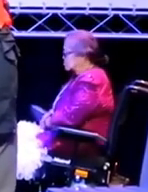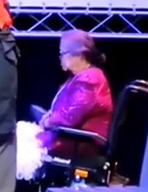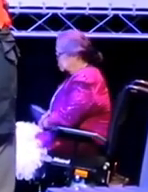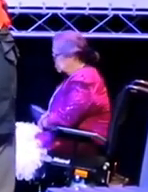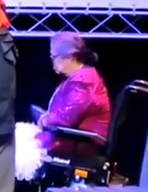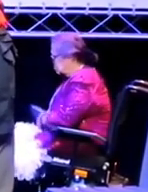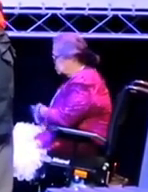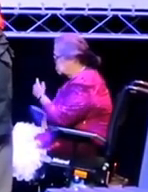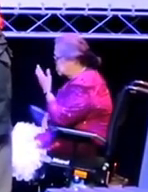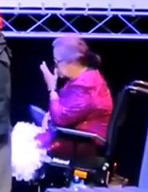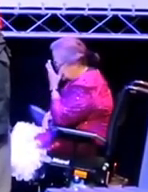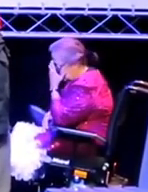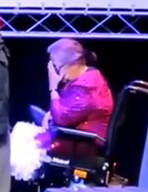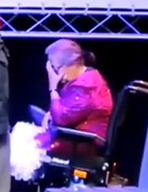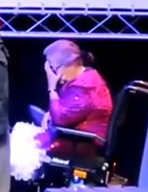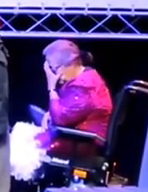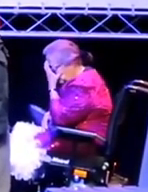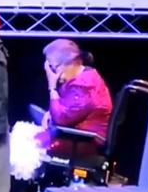That's not funny, man!